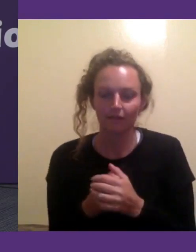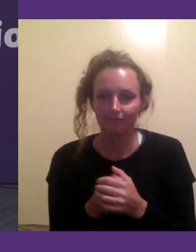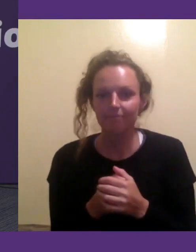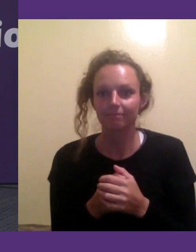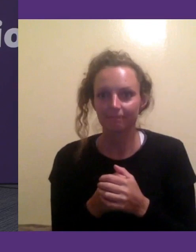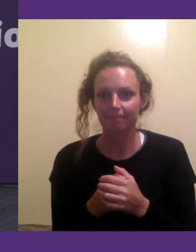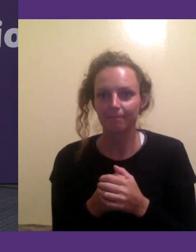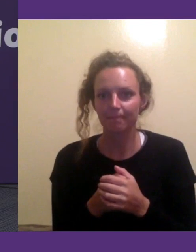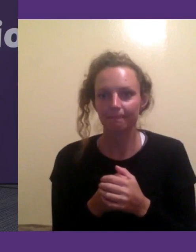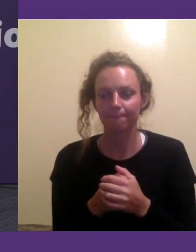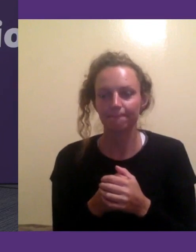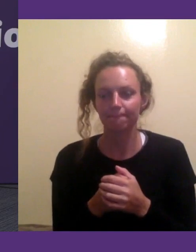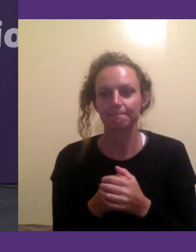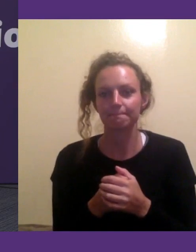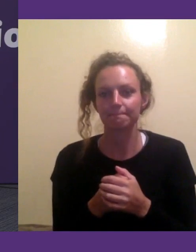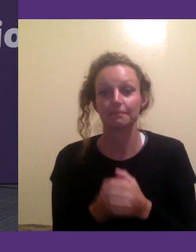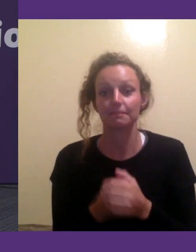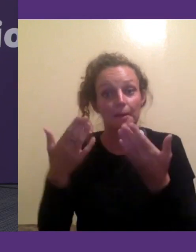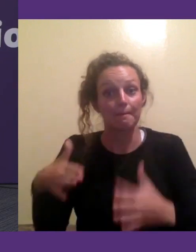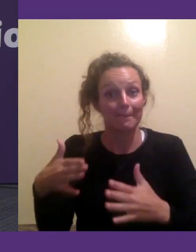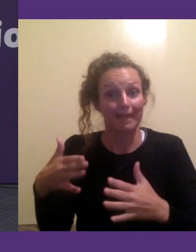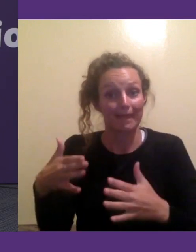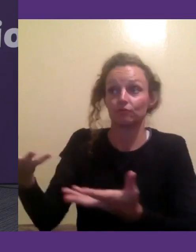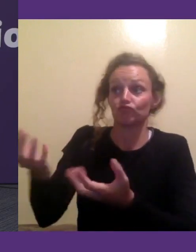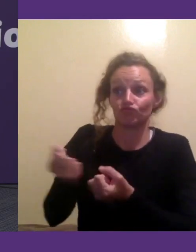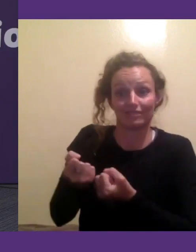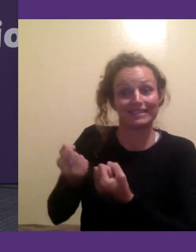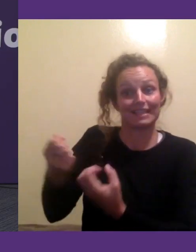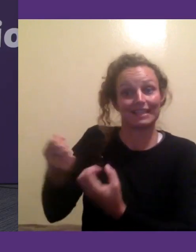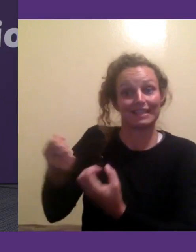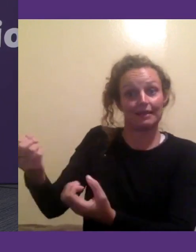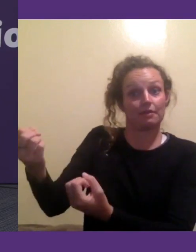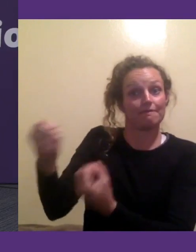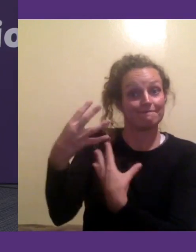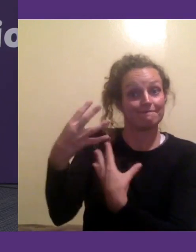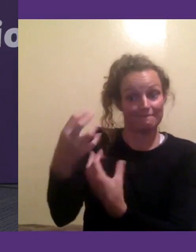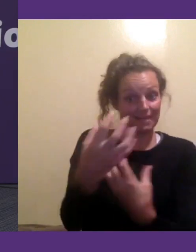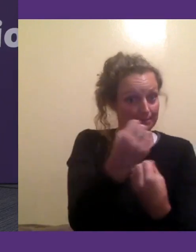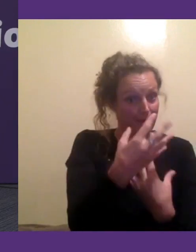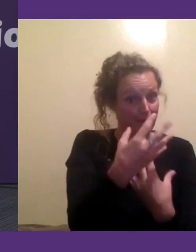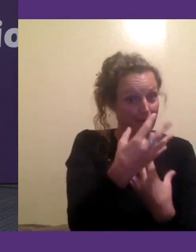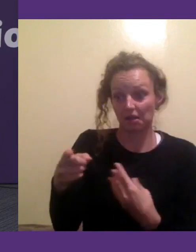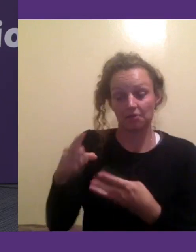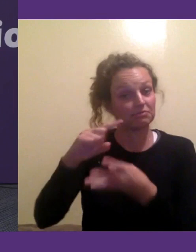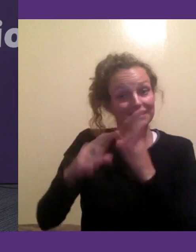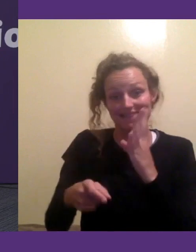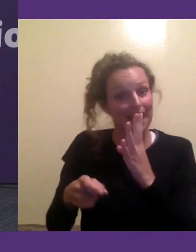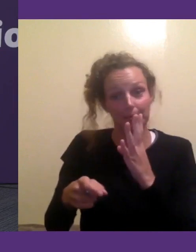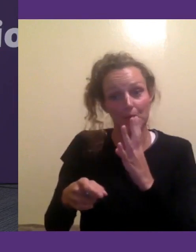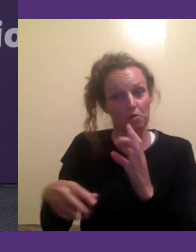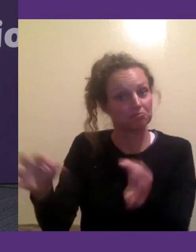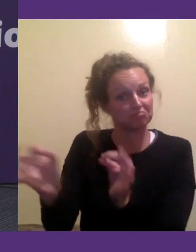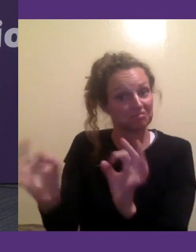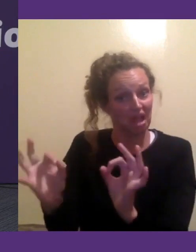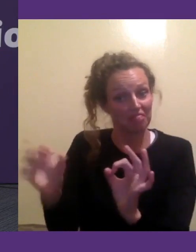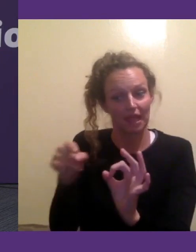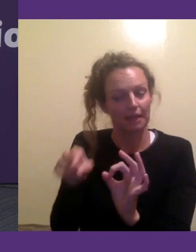much feedback from people who don't self-identify as having a disability, who love the feature because they're, for